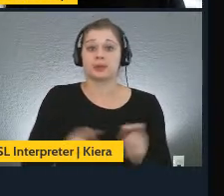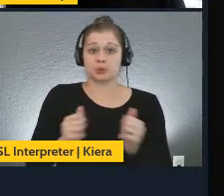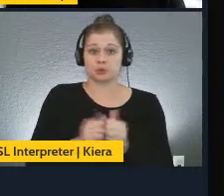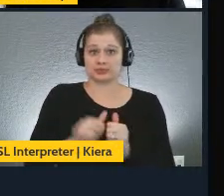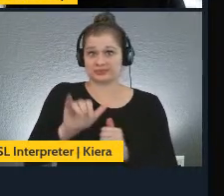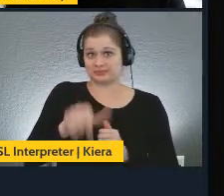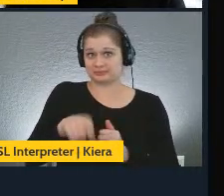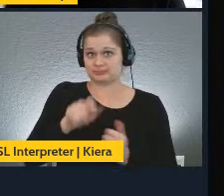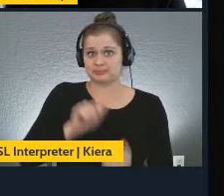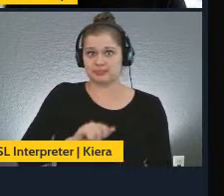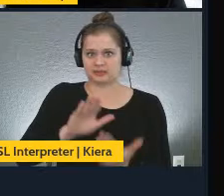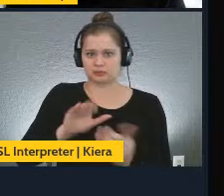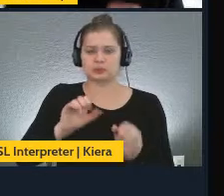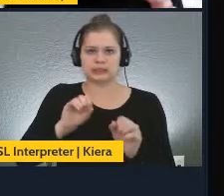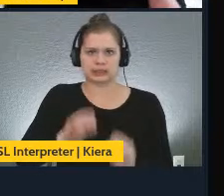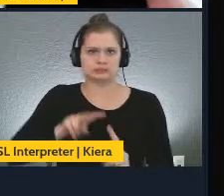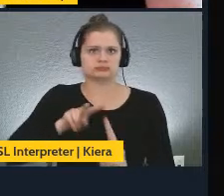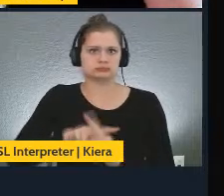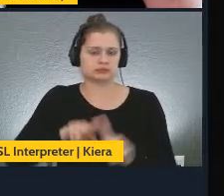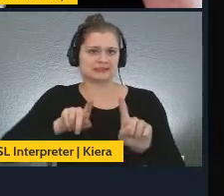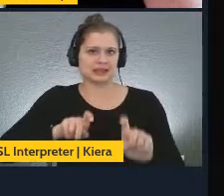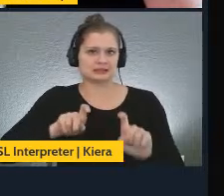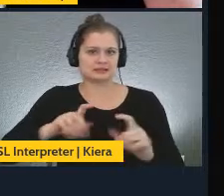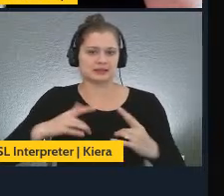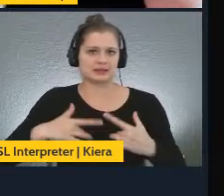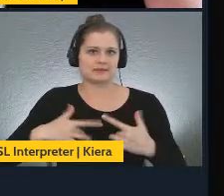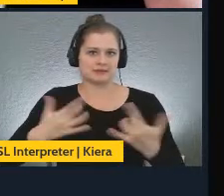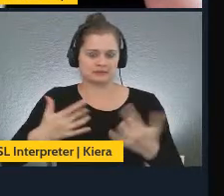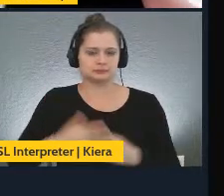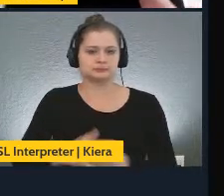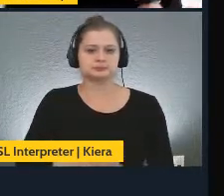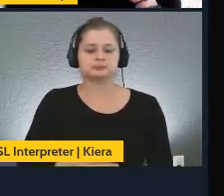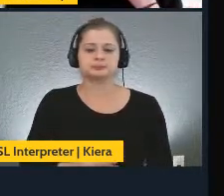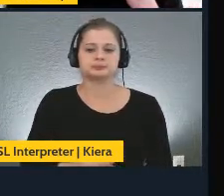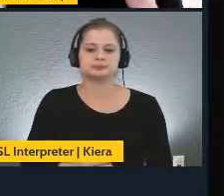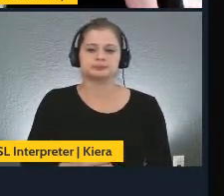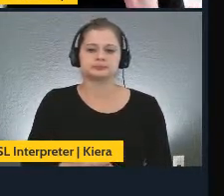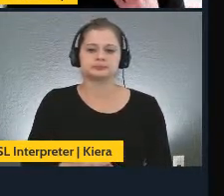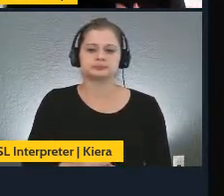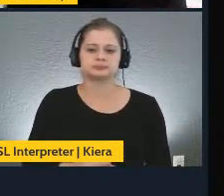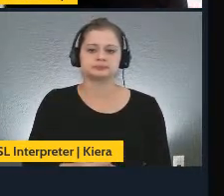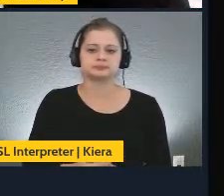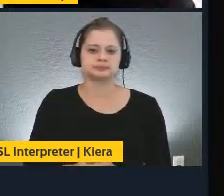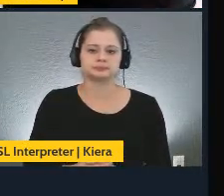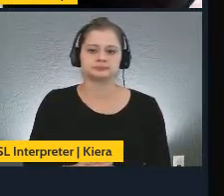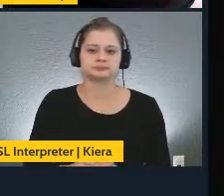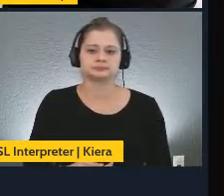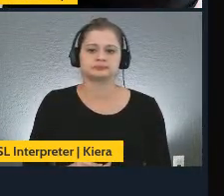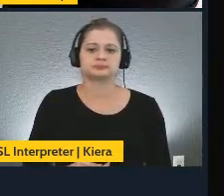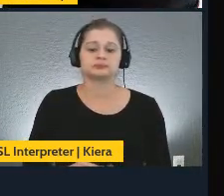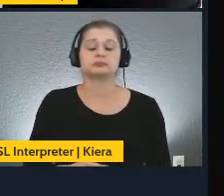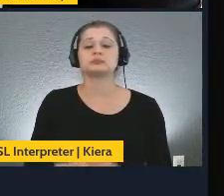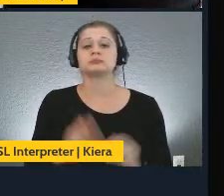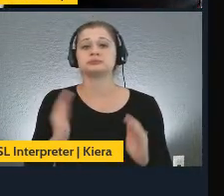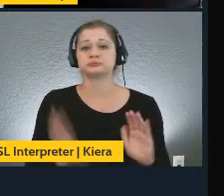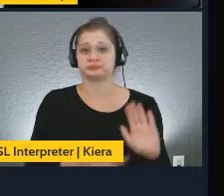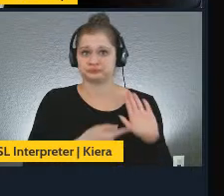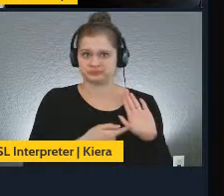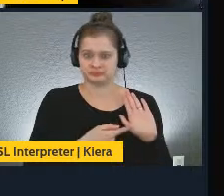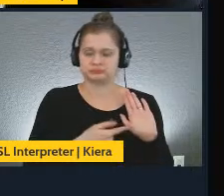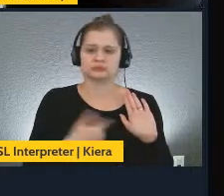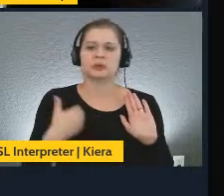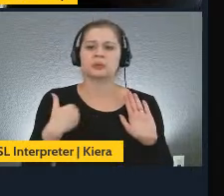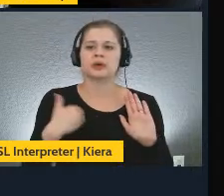and we'll take a look at what this stack looks like, or what this CDK code looks like. So here we have an